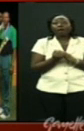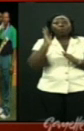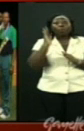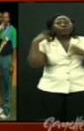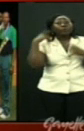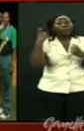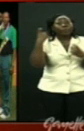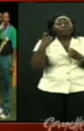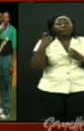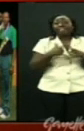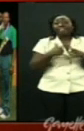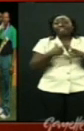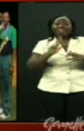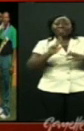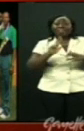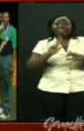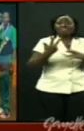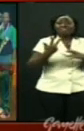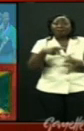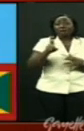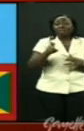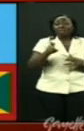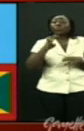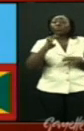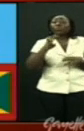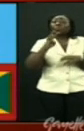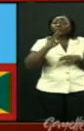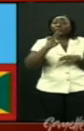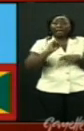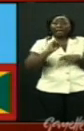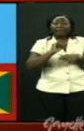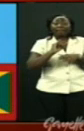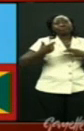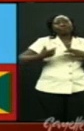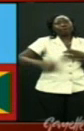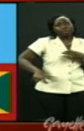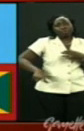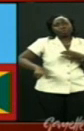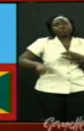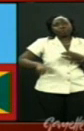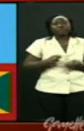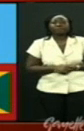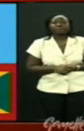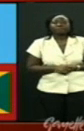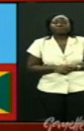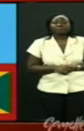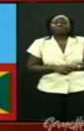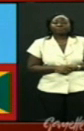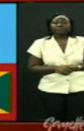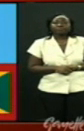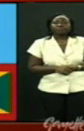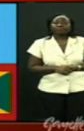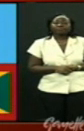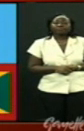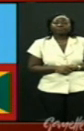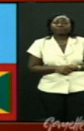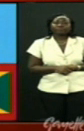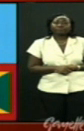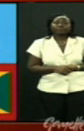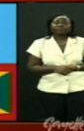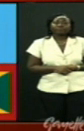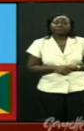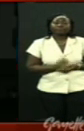to a must-win match against the Windwards, they simply did not step up to the plate. This is Jomo Williams for We